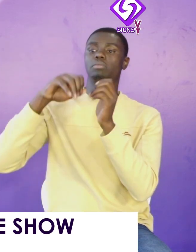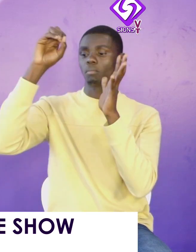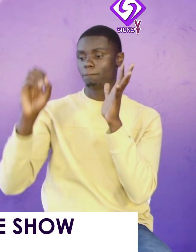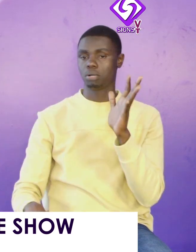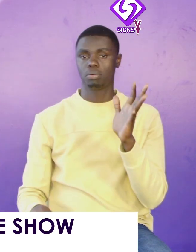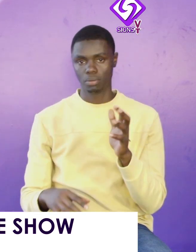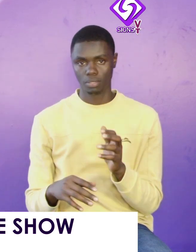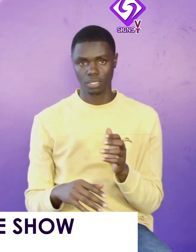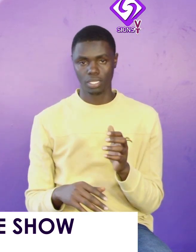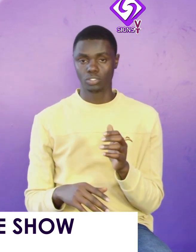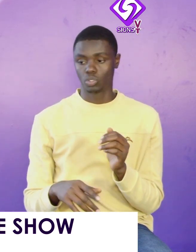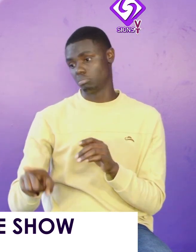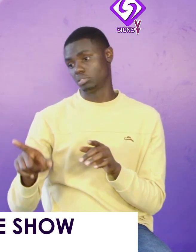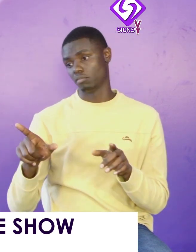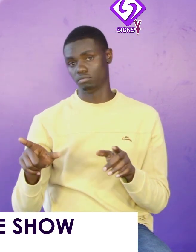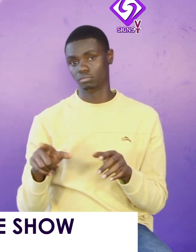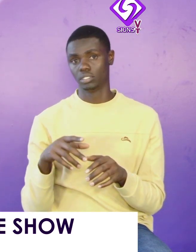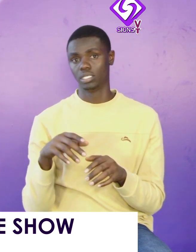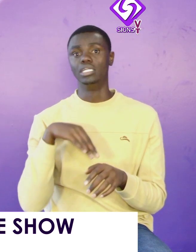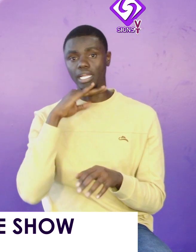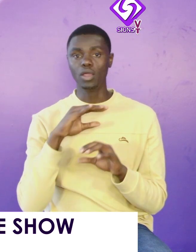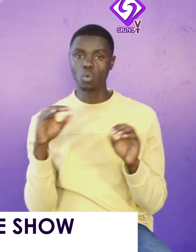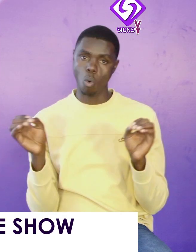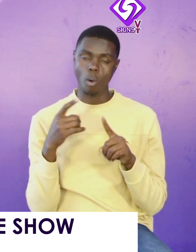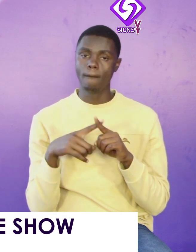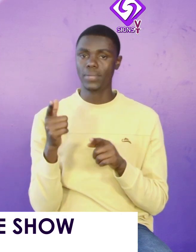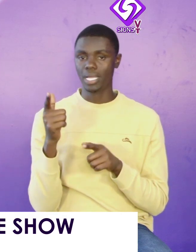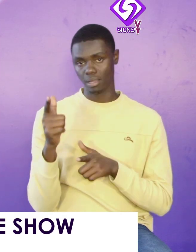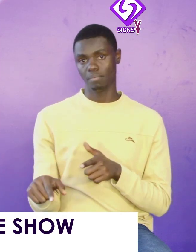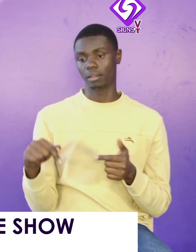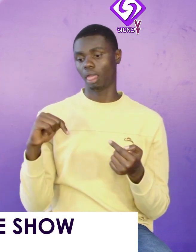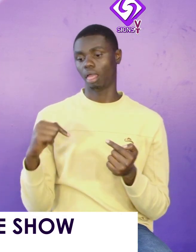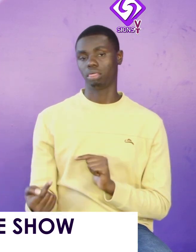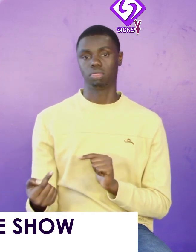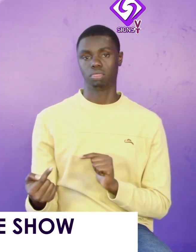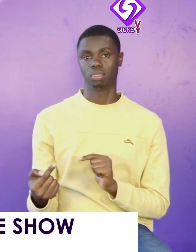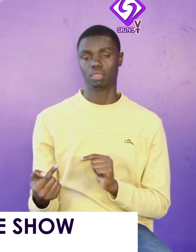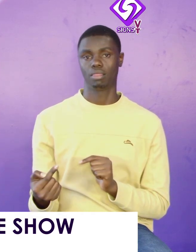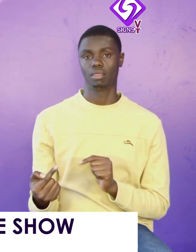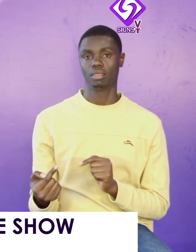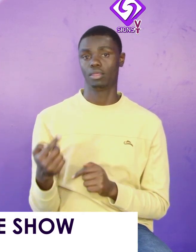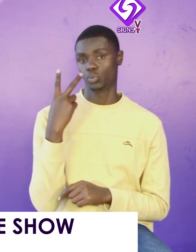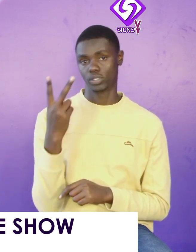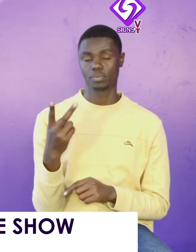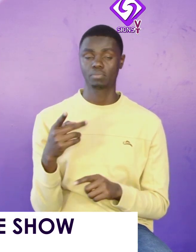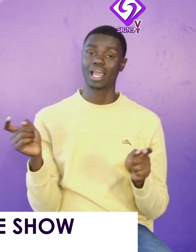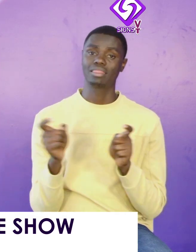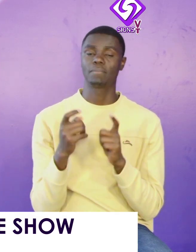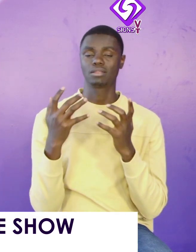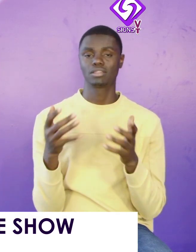instead of them losing their life, they lose their leg. The pain that comes with a broken bone is not an easy